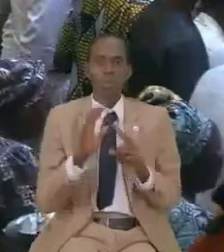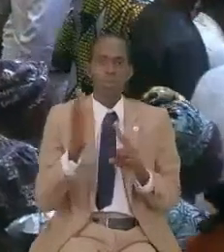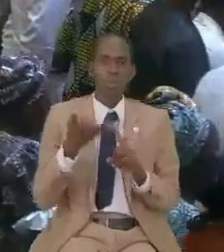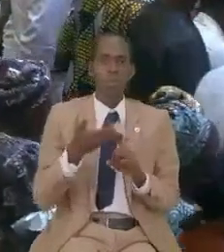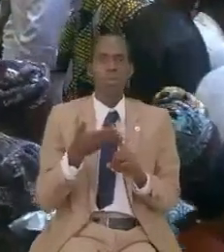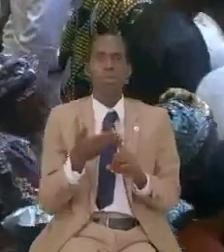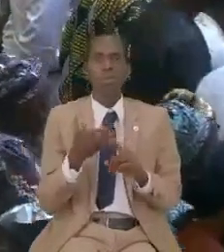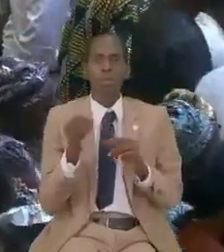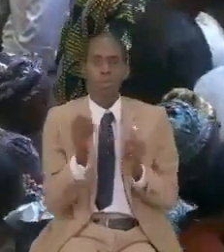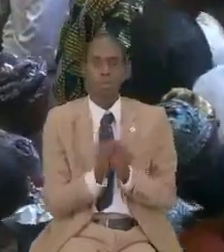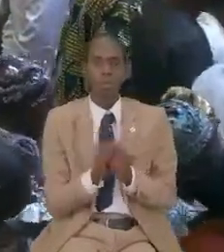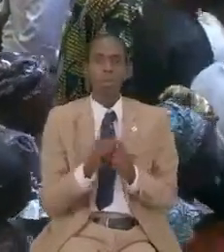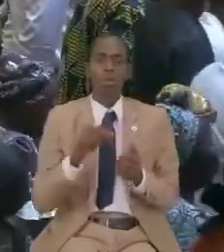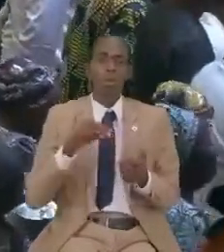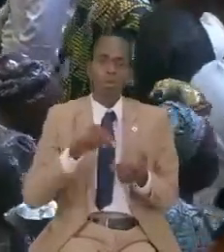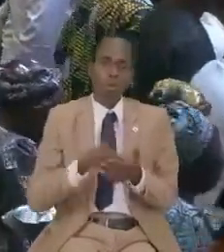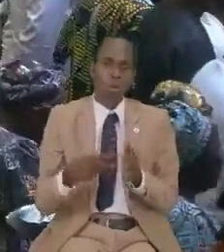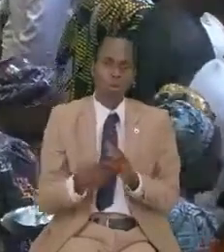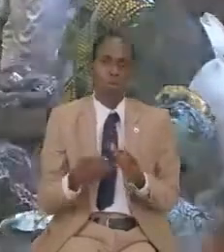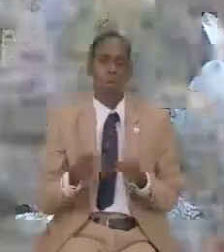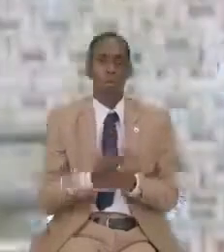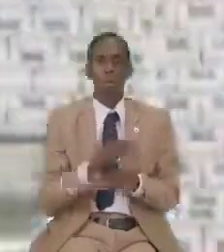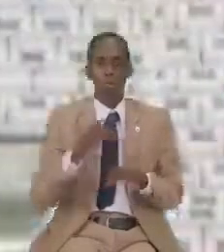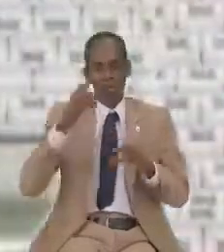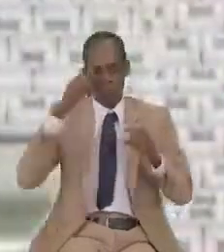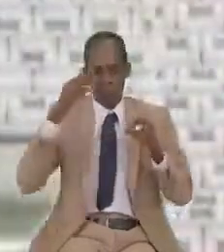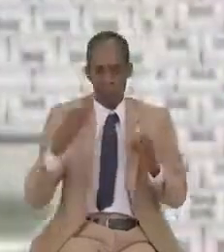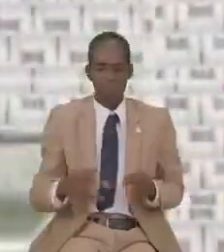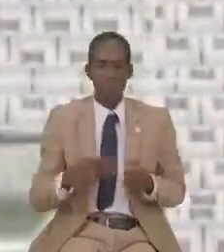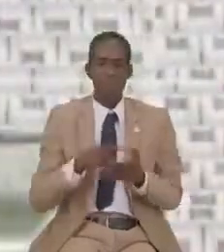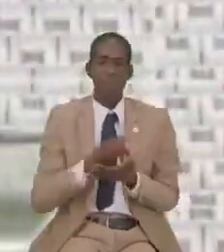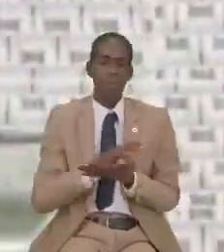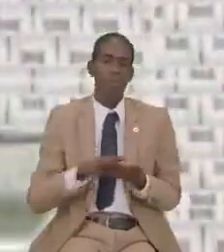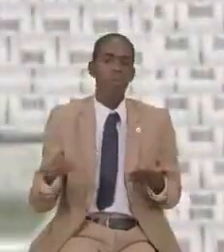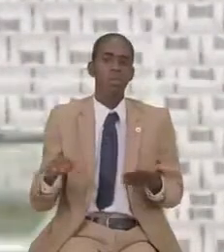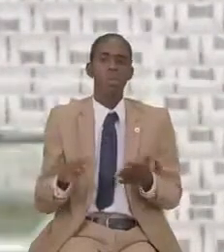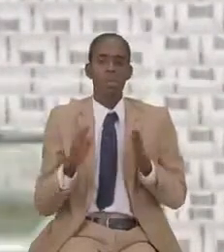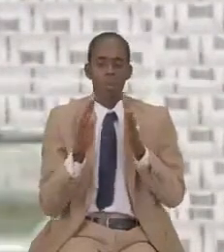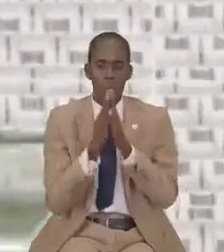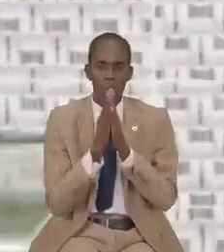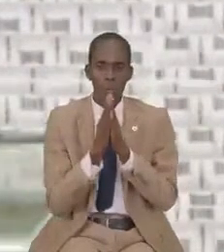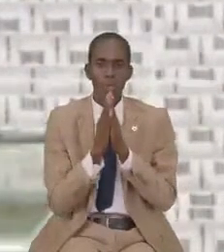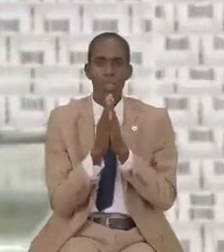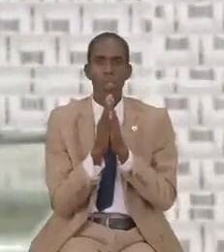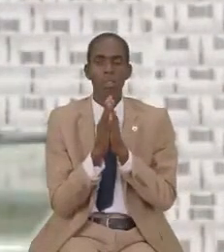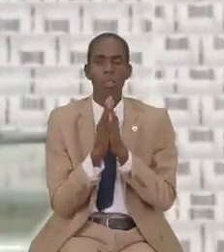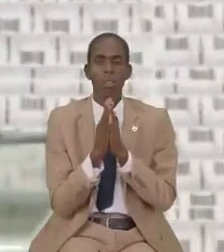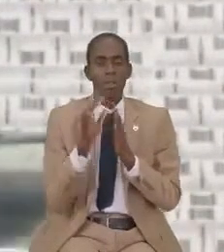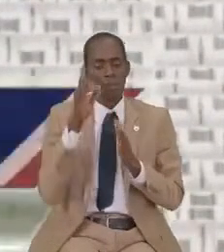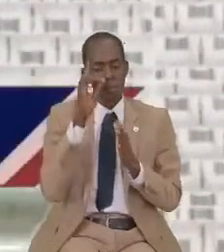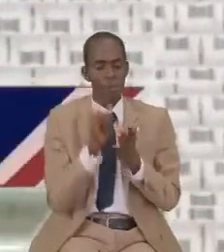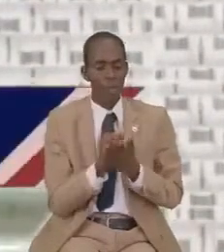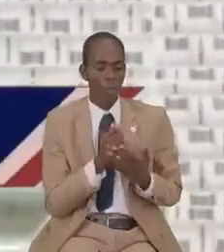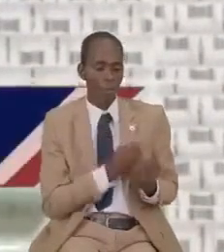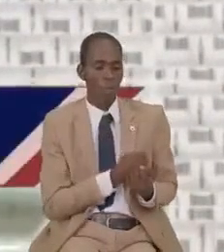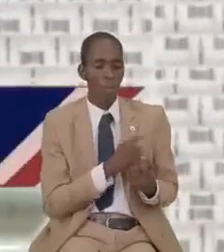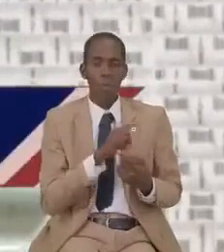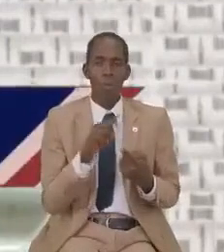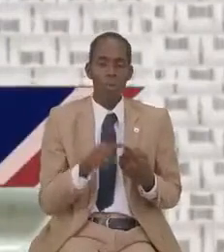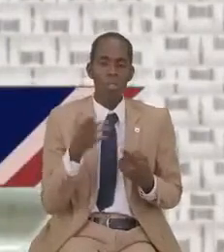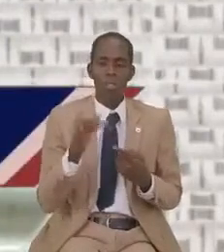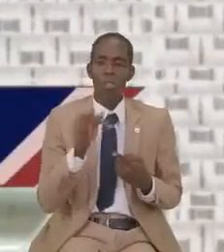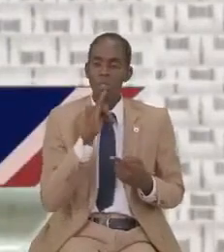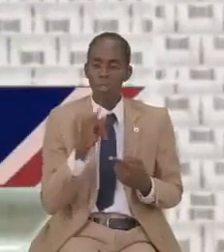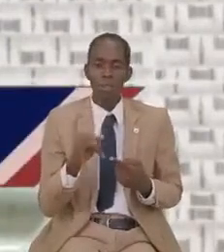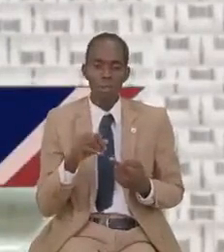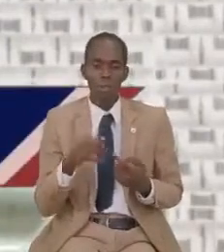With purposeful purity. Pray for that courage. That when challenges come, maybe in your